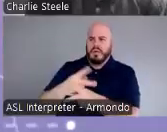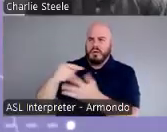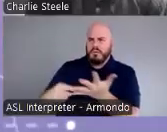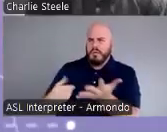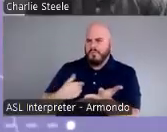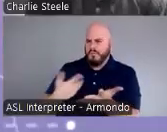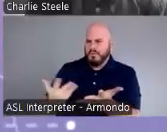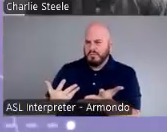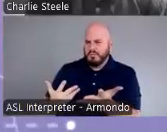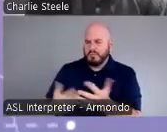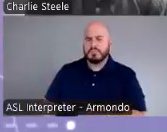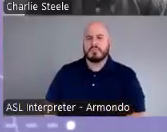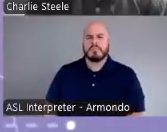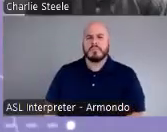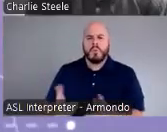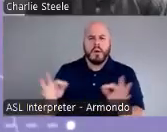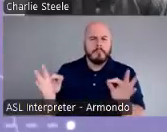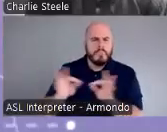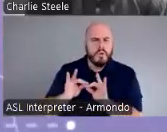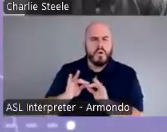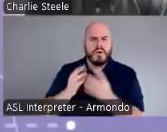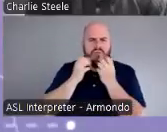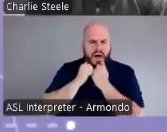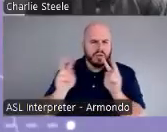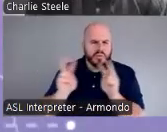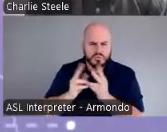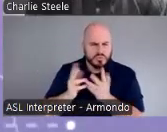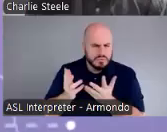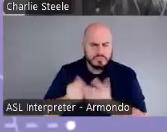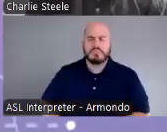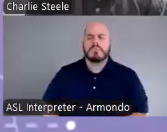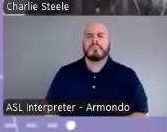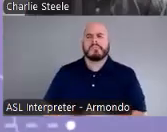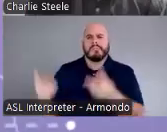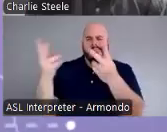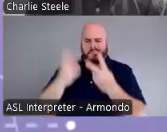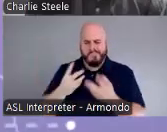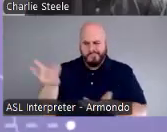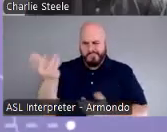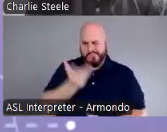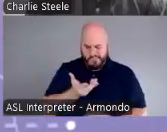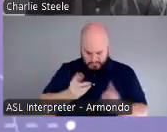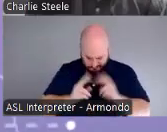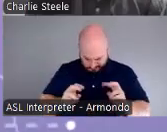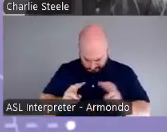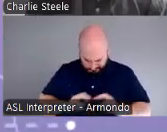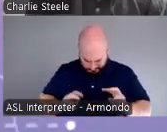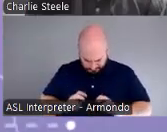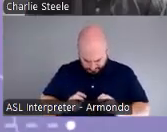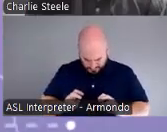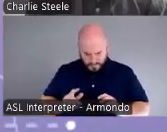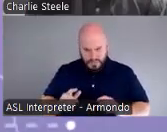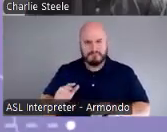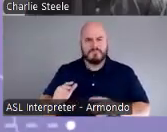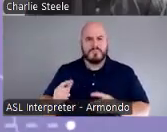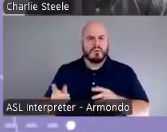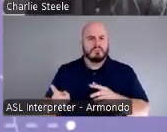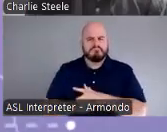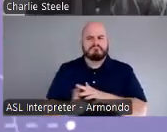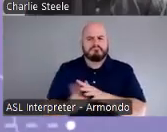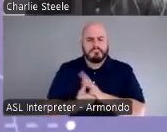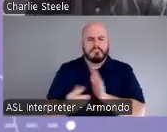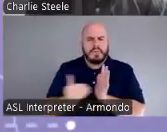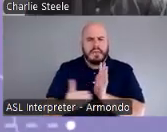key values would define it? We found ourselves constantly coming back to this idea of